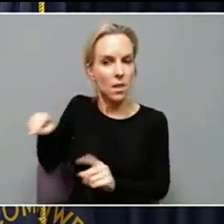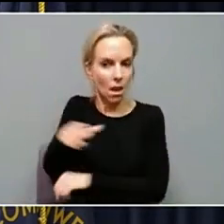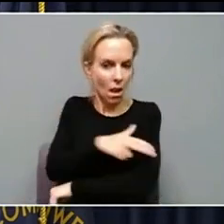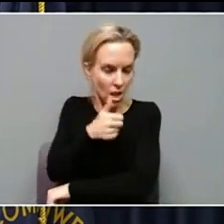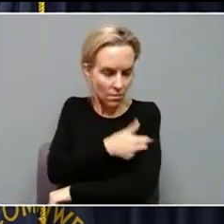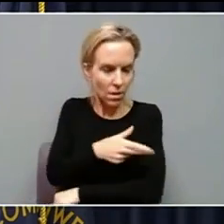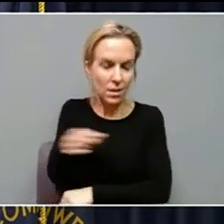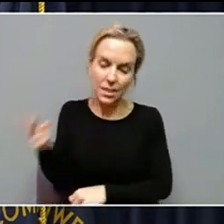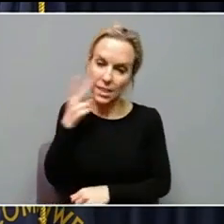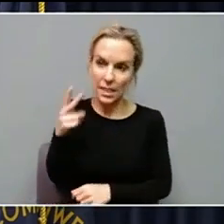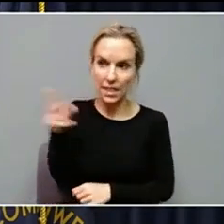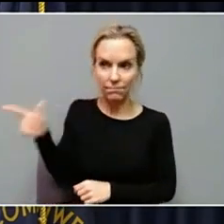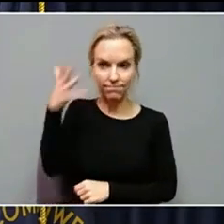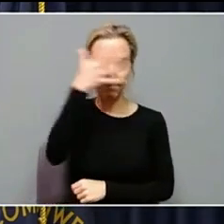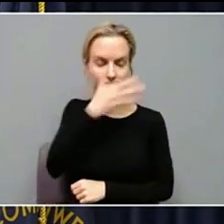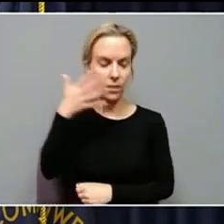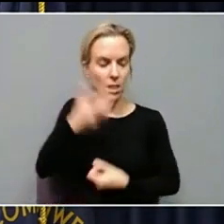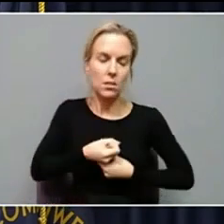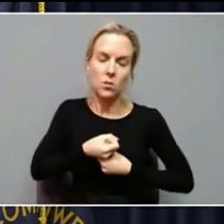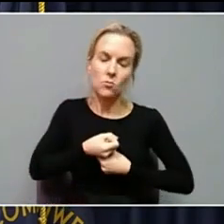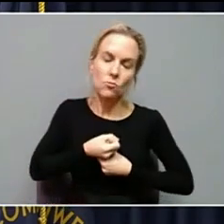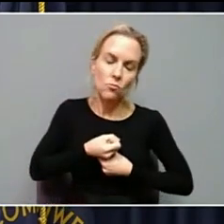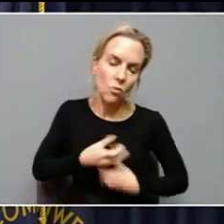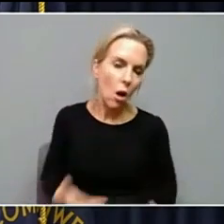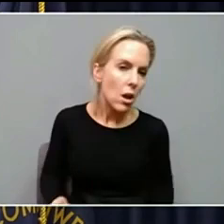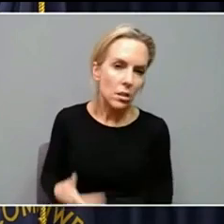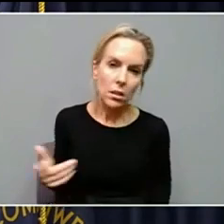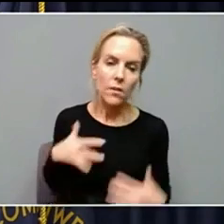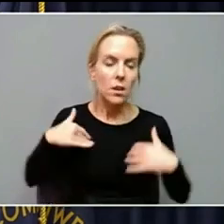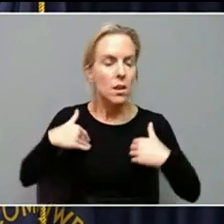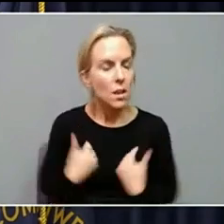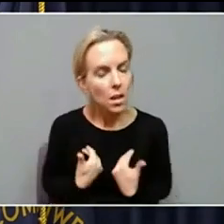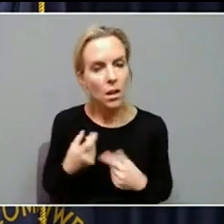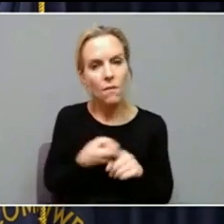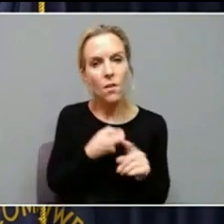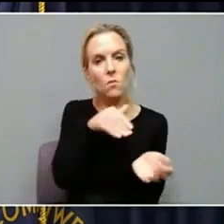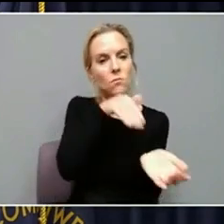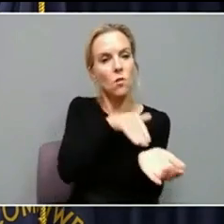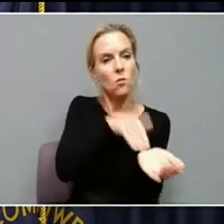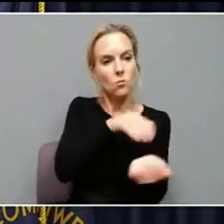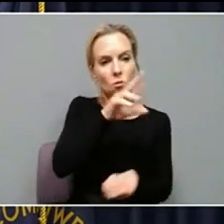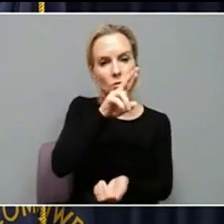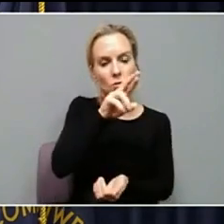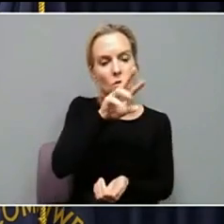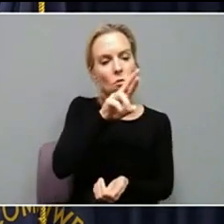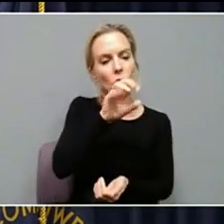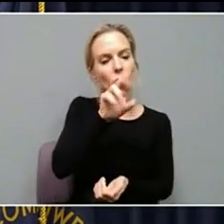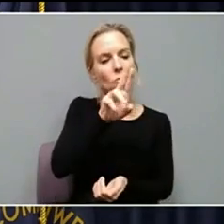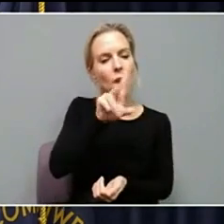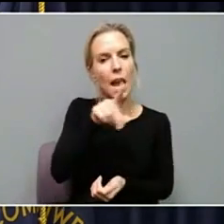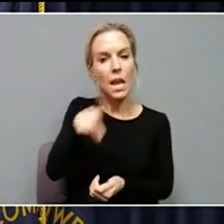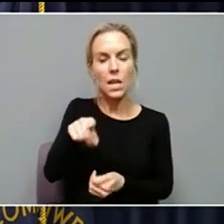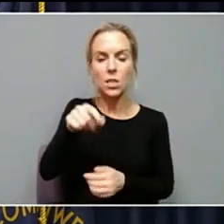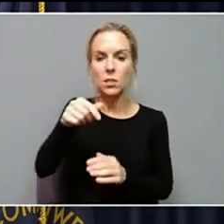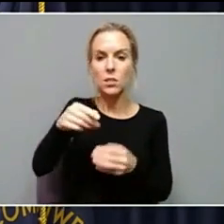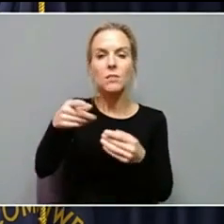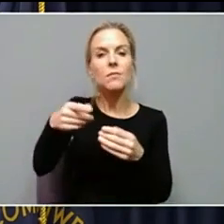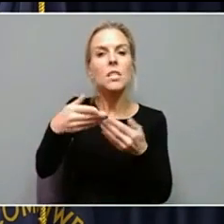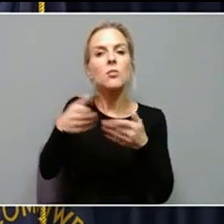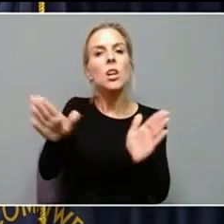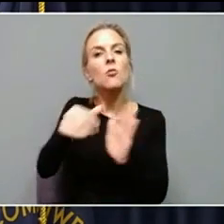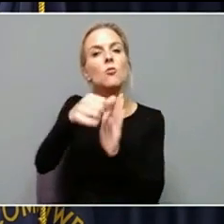exhaustion that has hit all of our people. From Dr. Rao, he is the general surgery doctor at Baptist